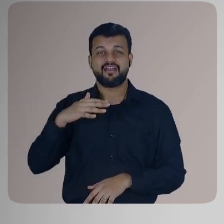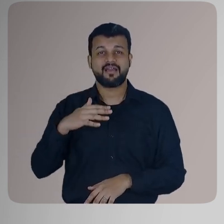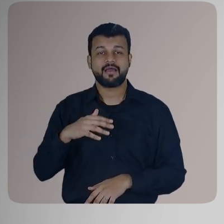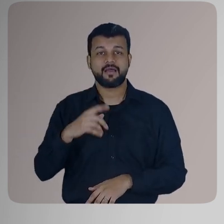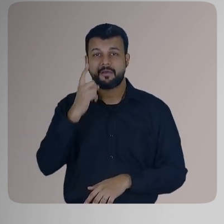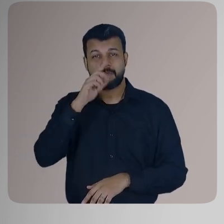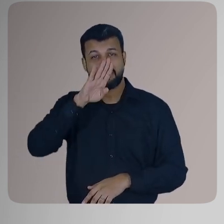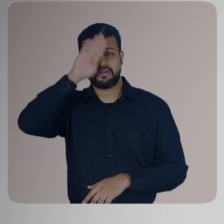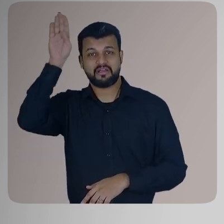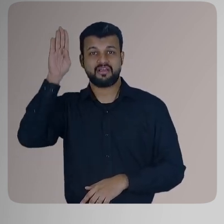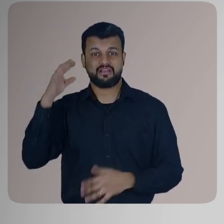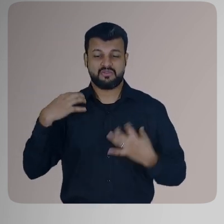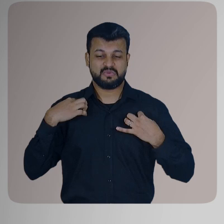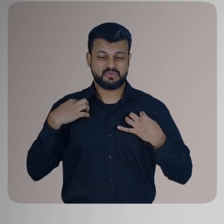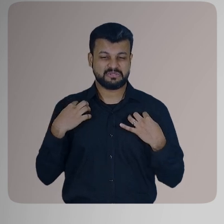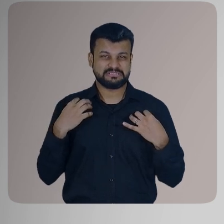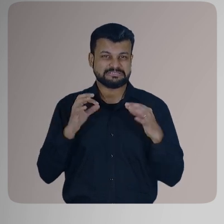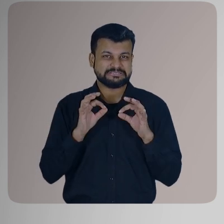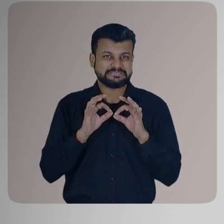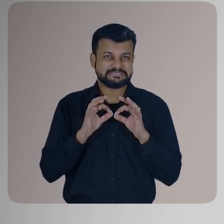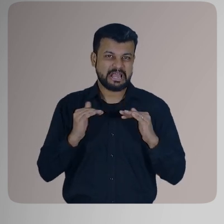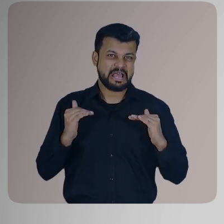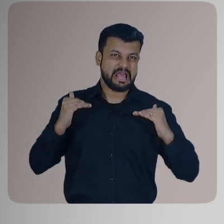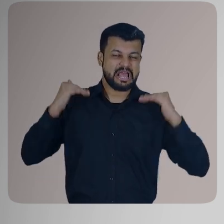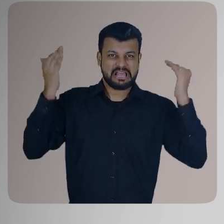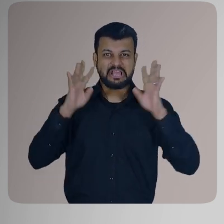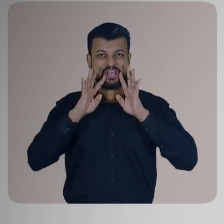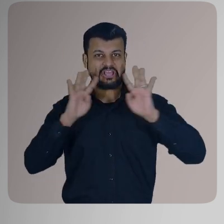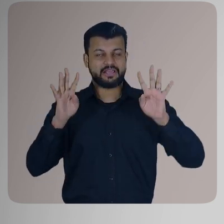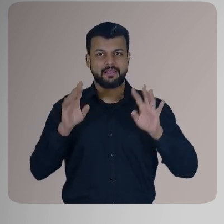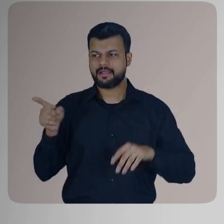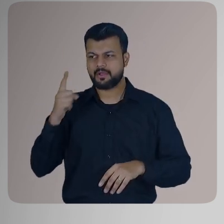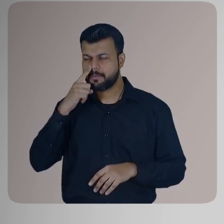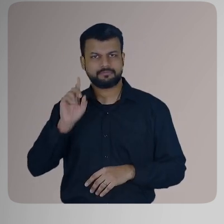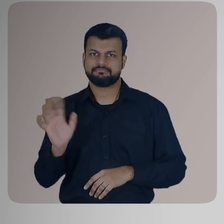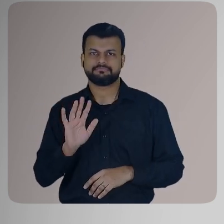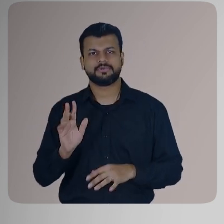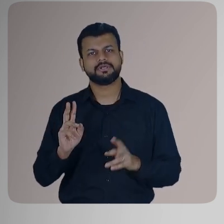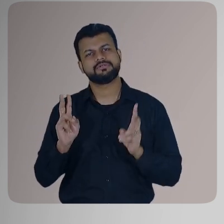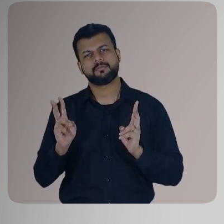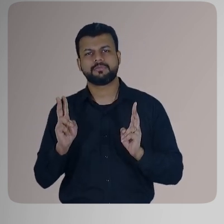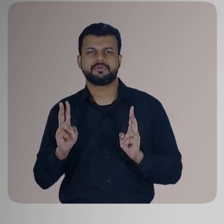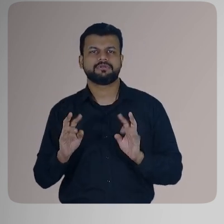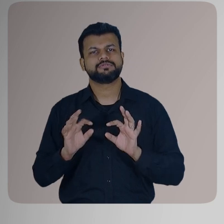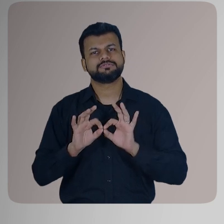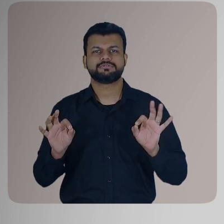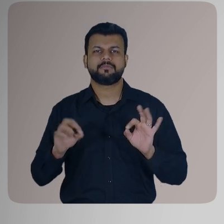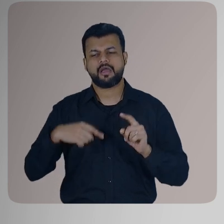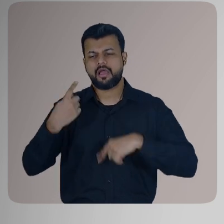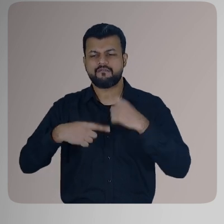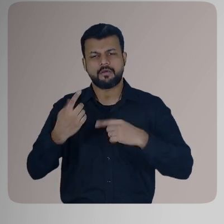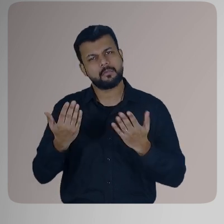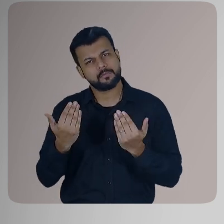her choice of clothes and accessories. She reinvented the very image of a royal woman by opting for practicality